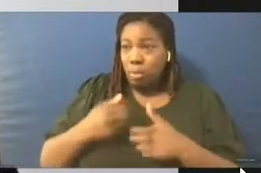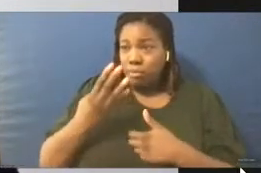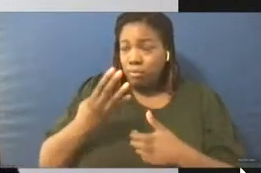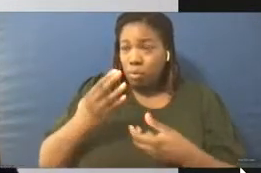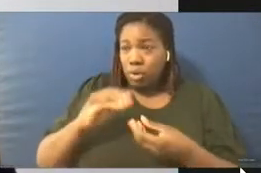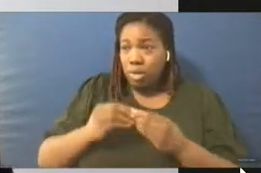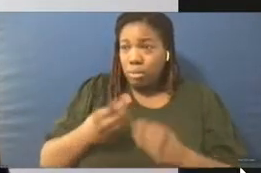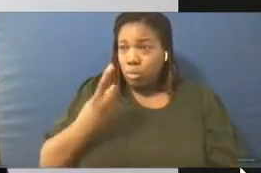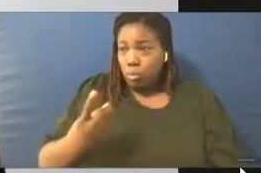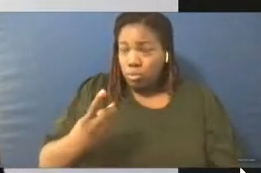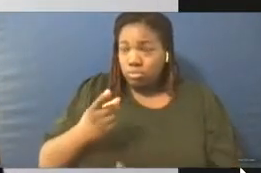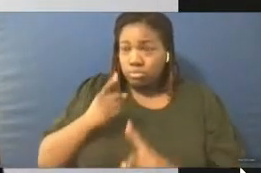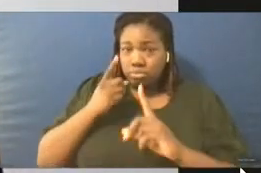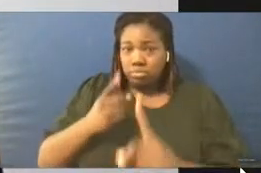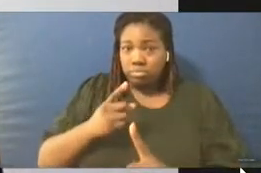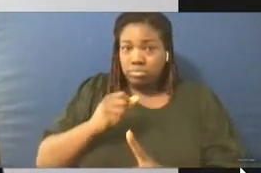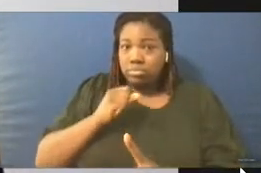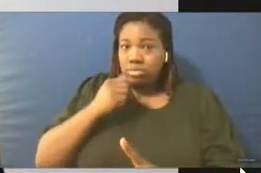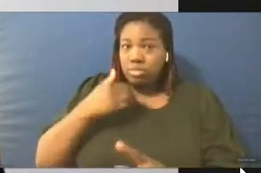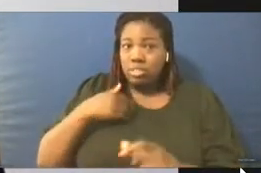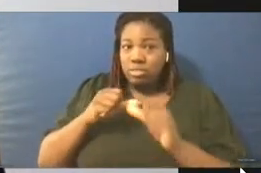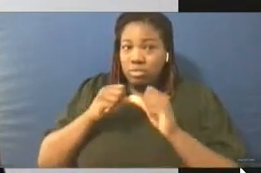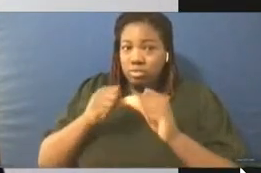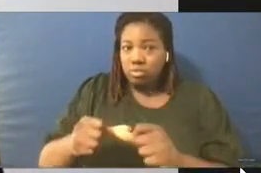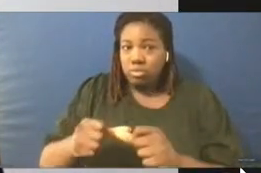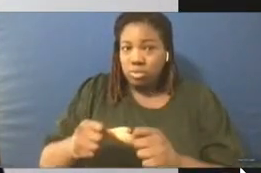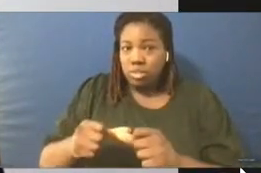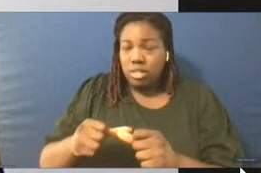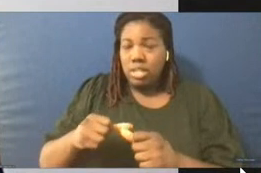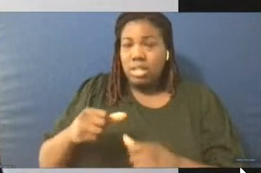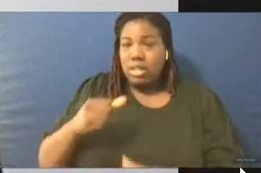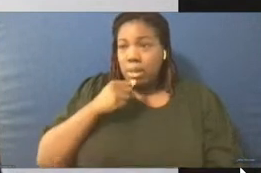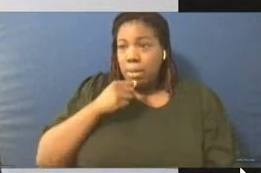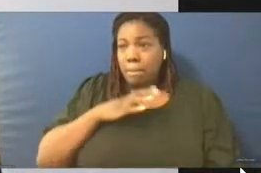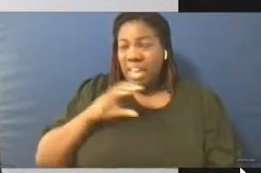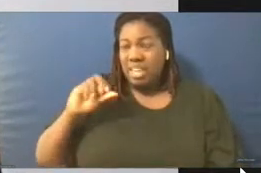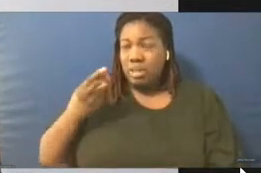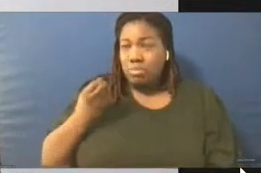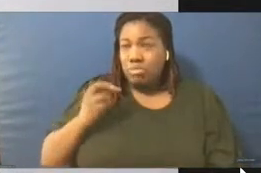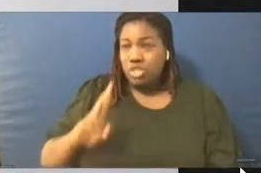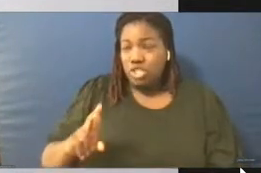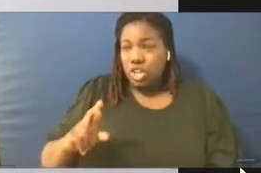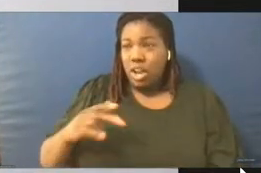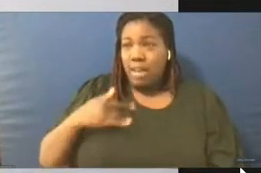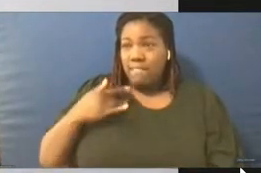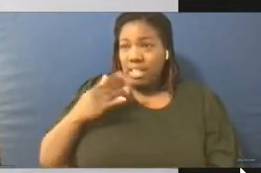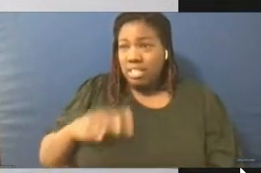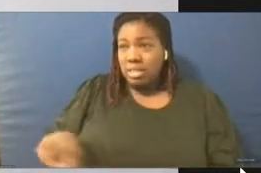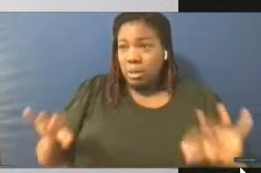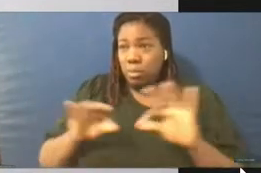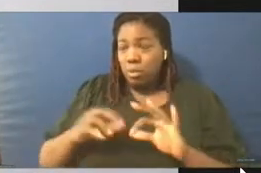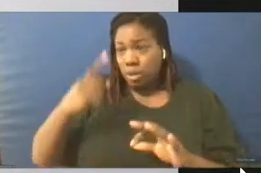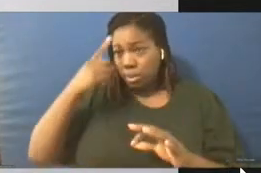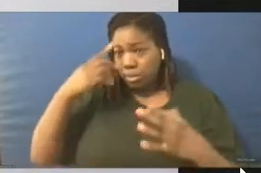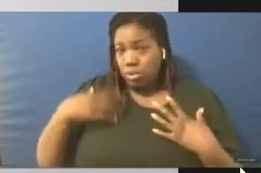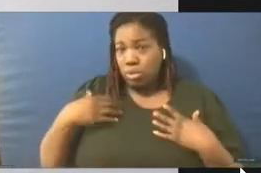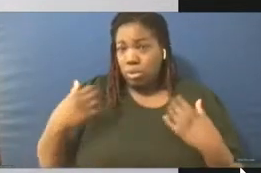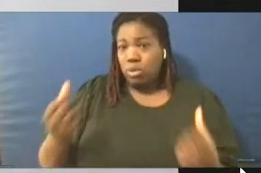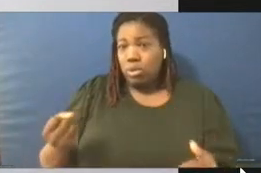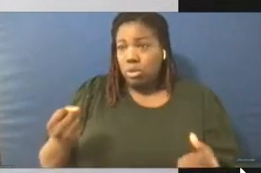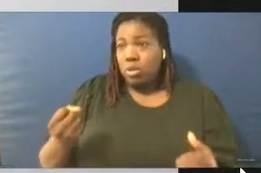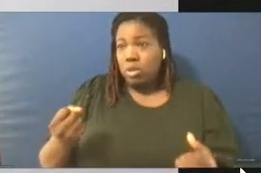where I won't have to continue to go in here, Madam Chair, I feel it's important wherever we have mental health and we can add substance